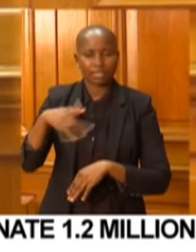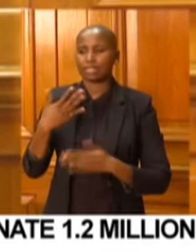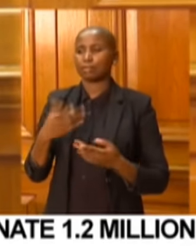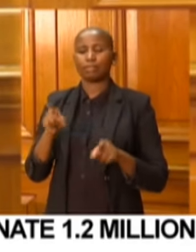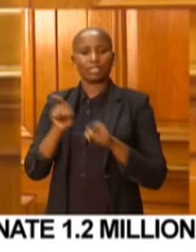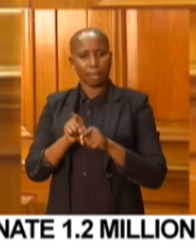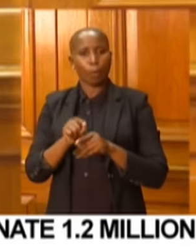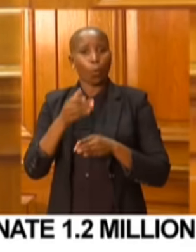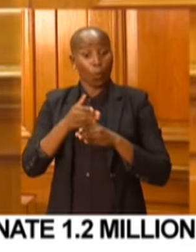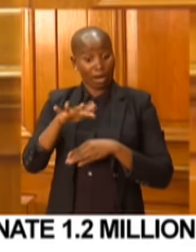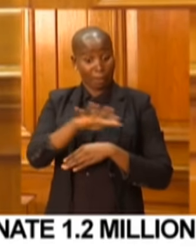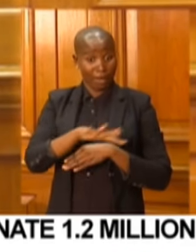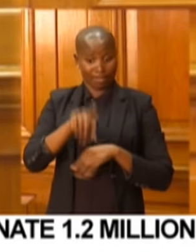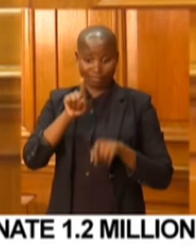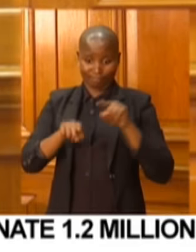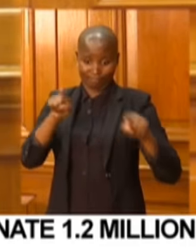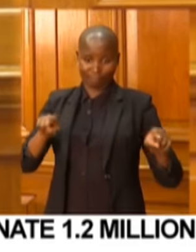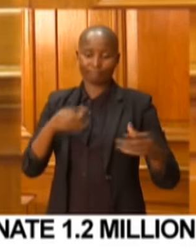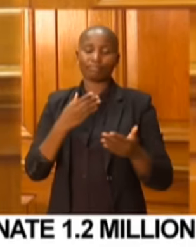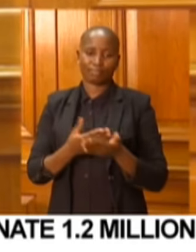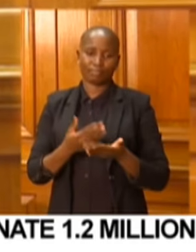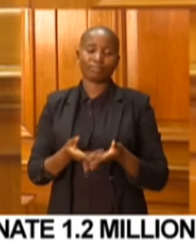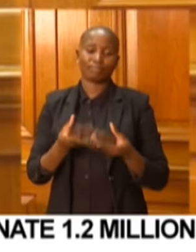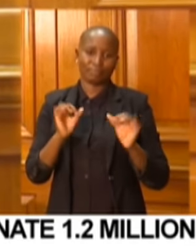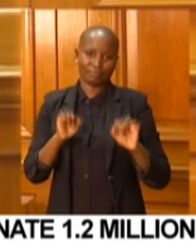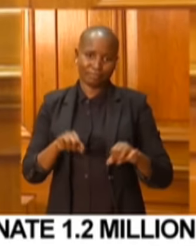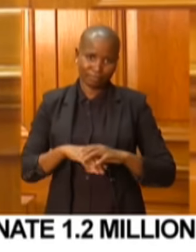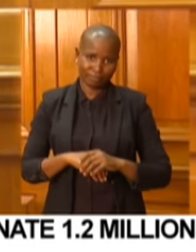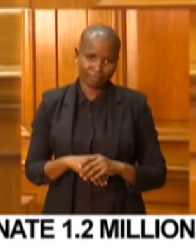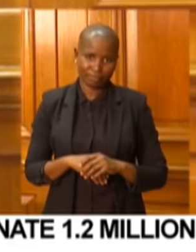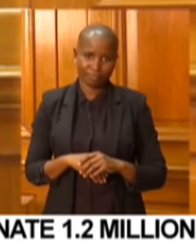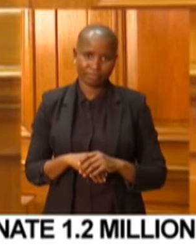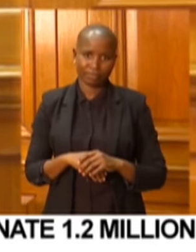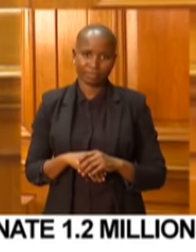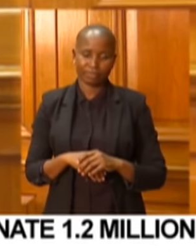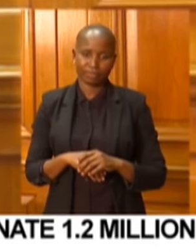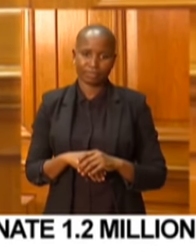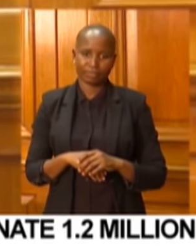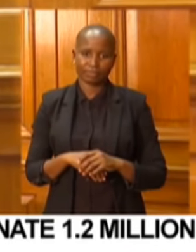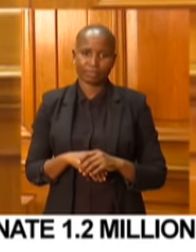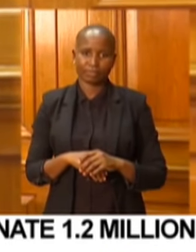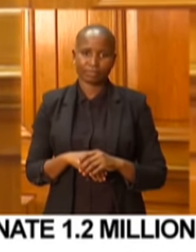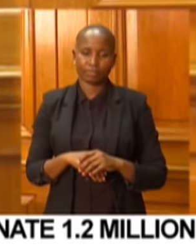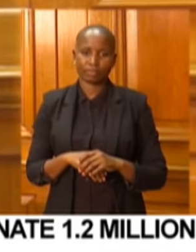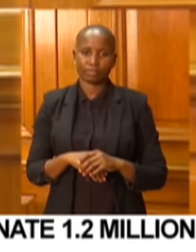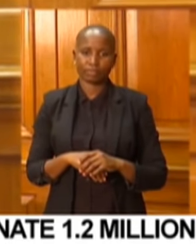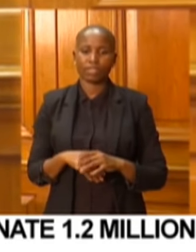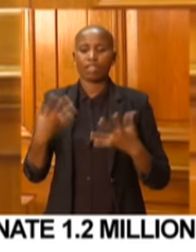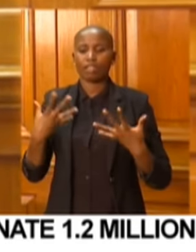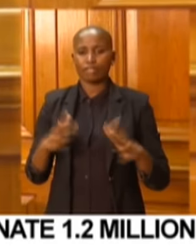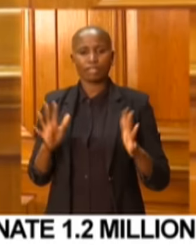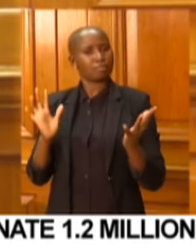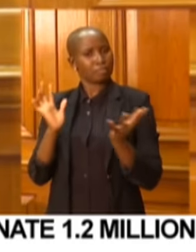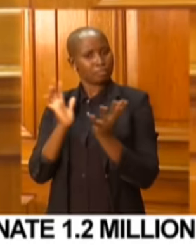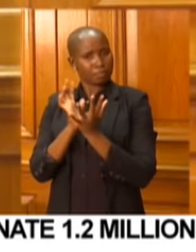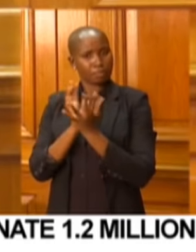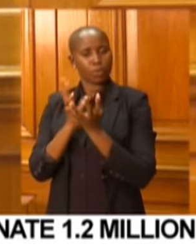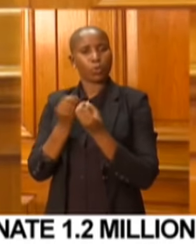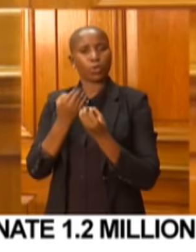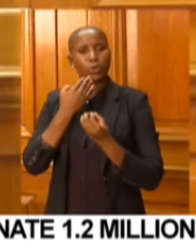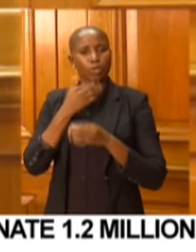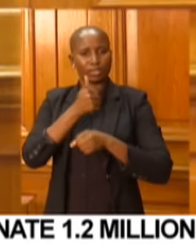well. We have had several engagements with stakeholders in recent weeks to ensure